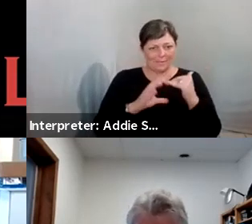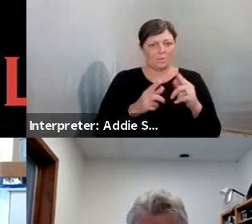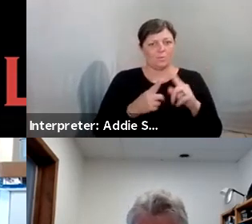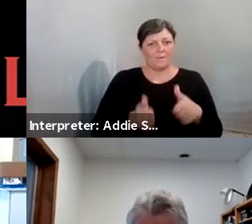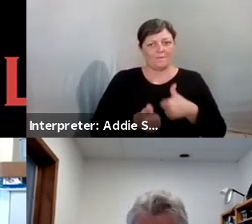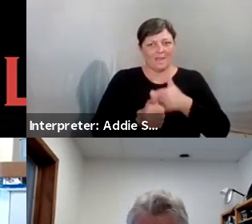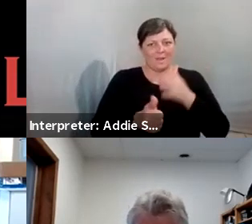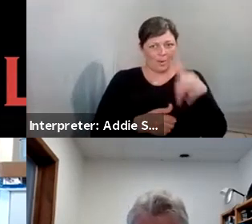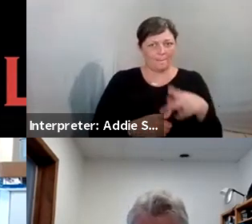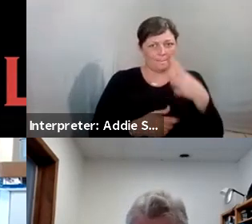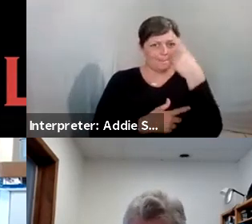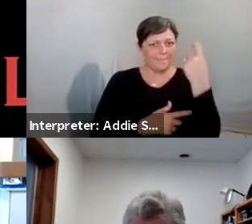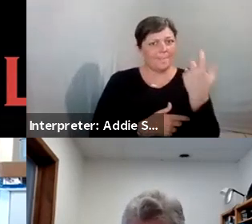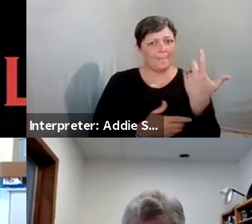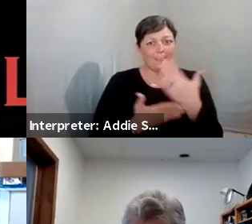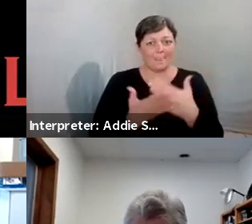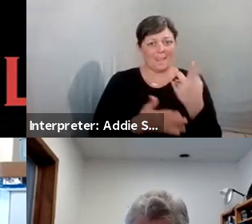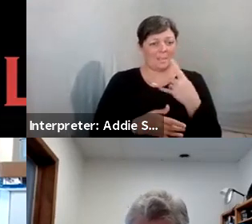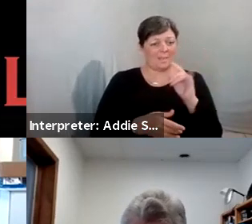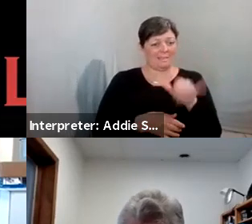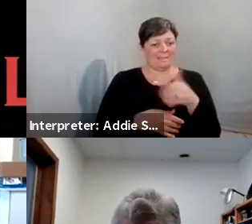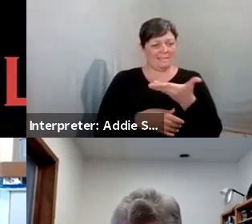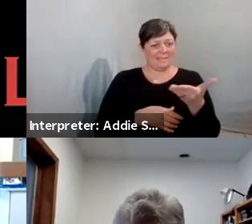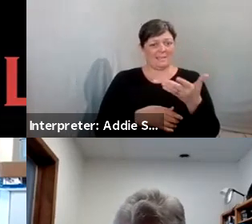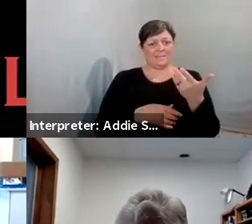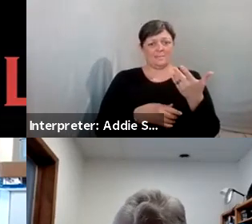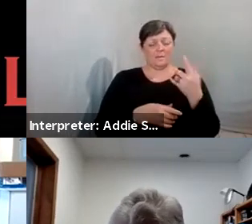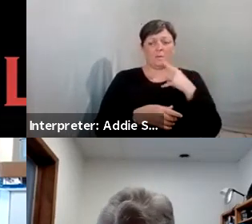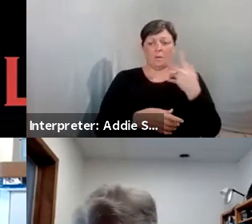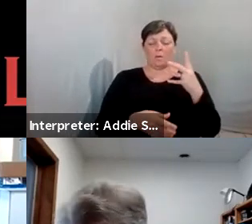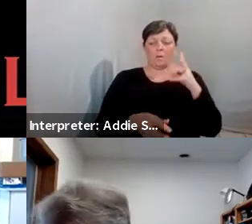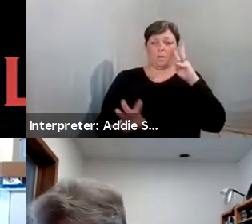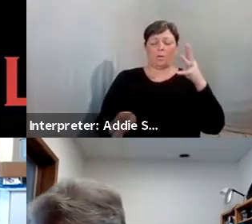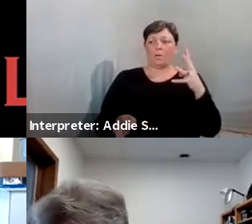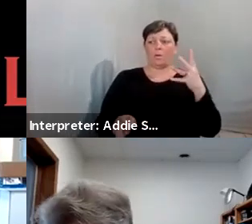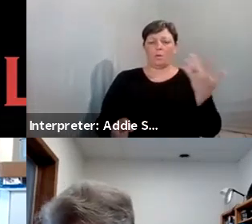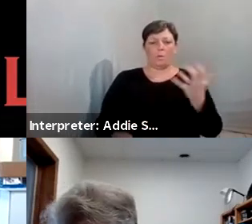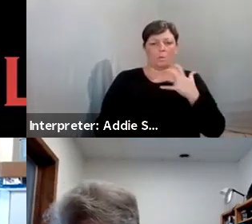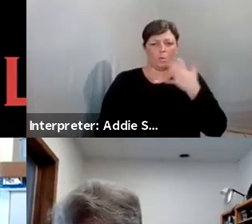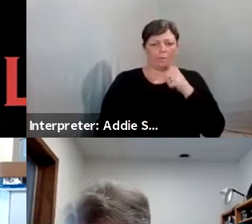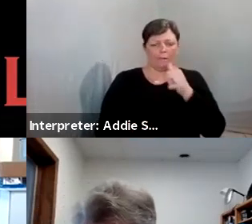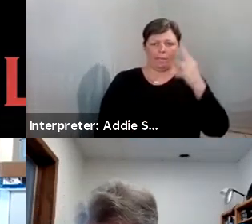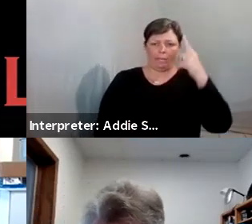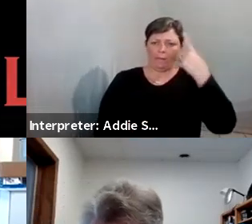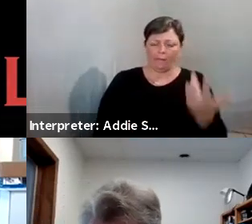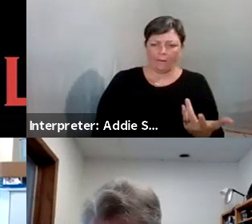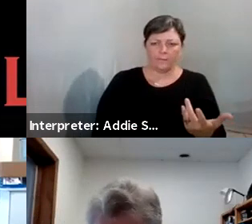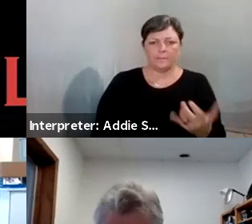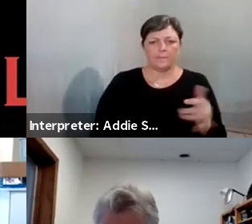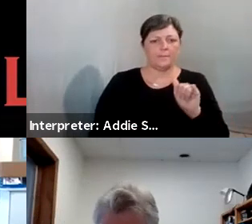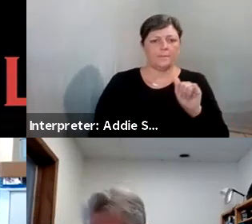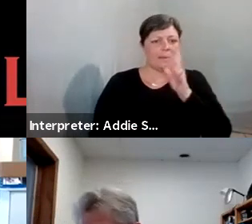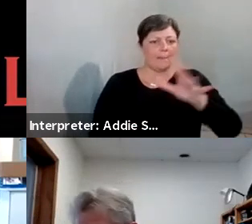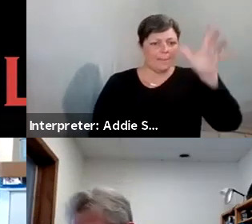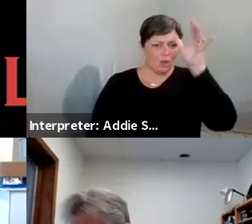follow up, because some of these things, boing, we don't all think of, like the parent